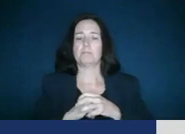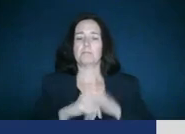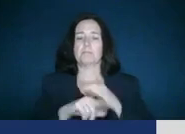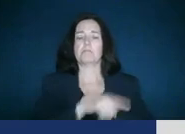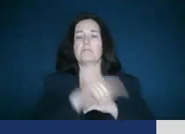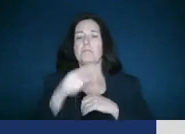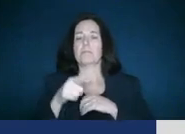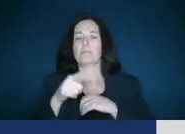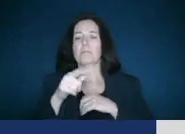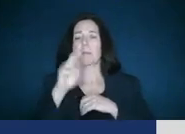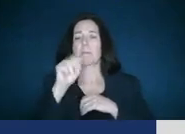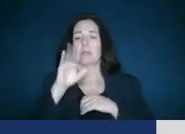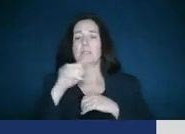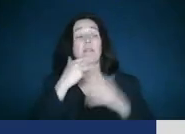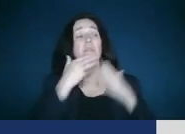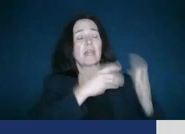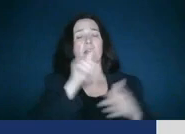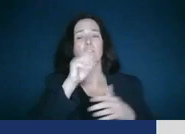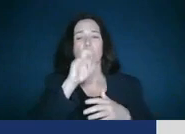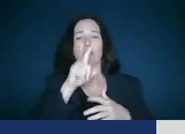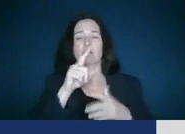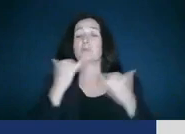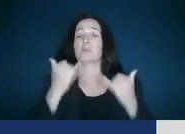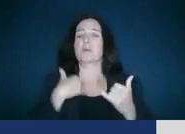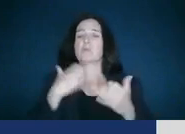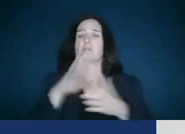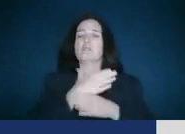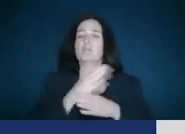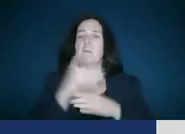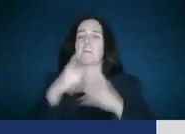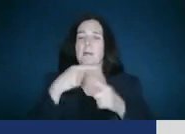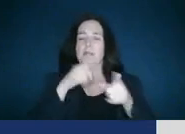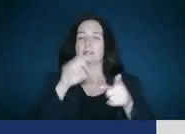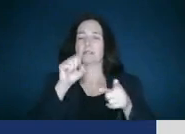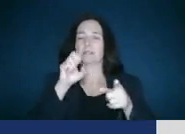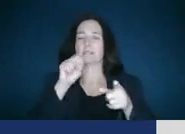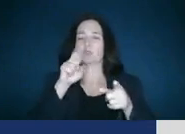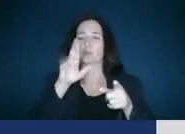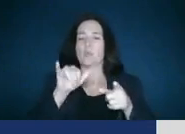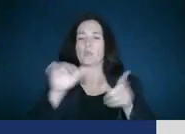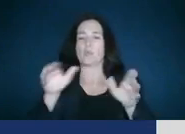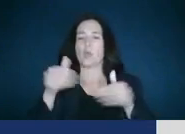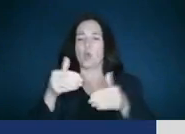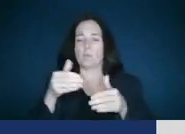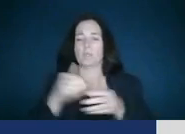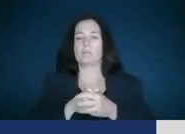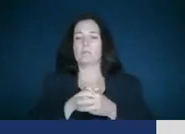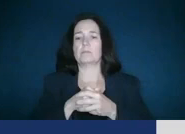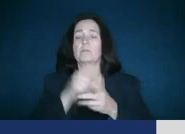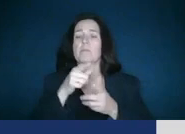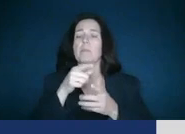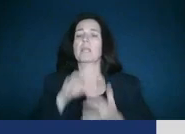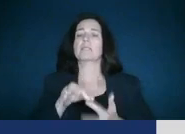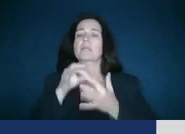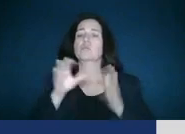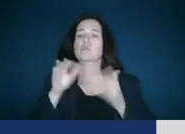Thanks, Laurel. I'd like to share a little bit about the sensory room. The sensory room is a special